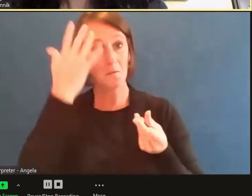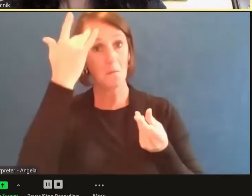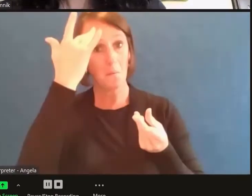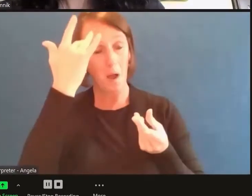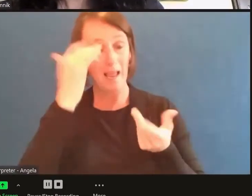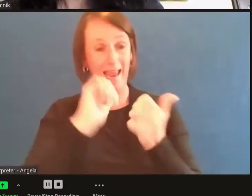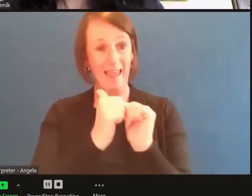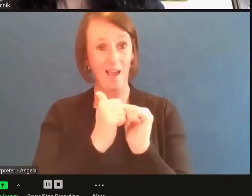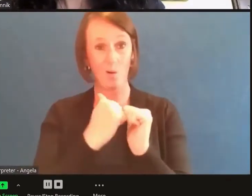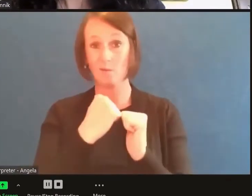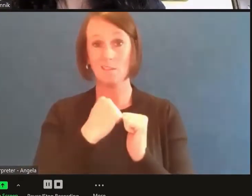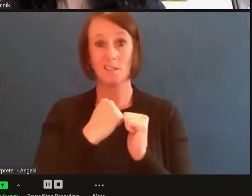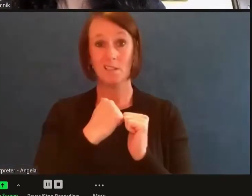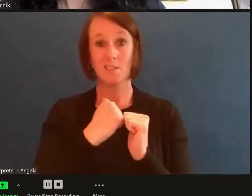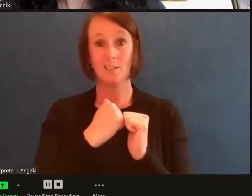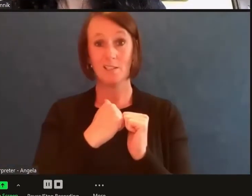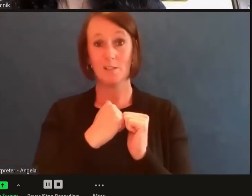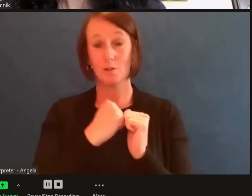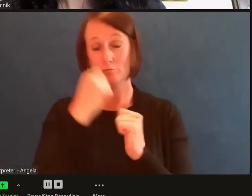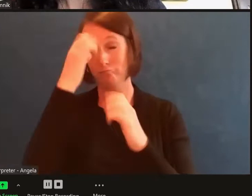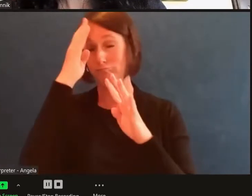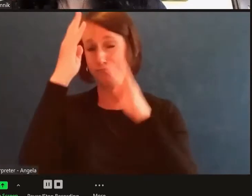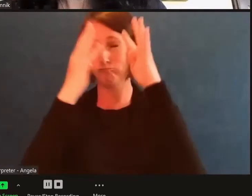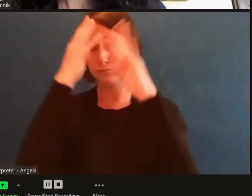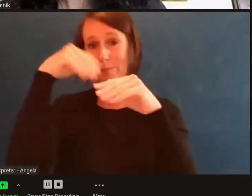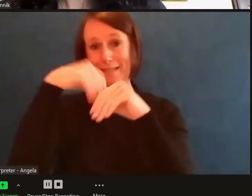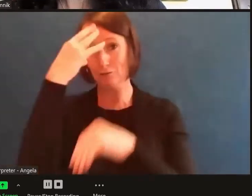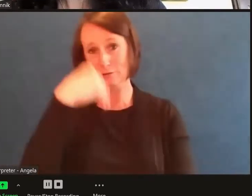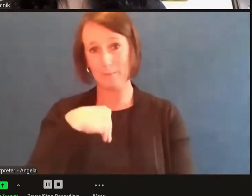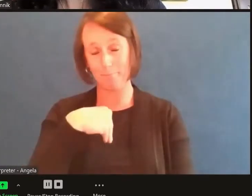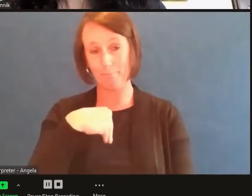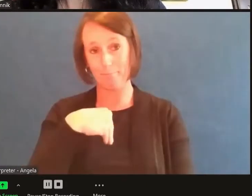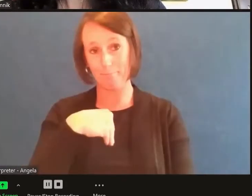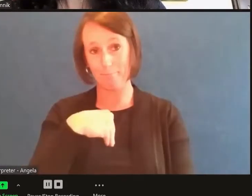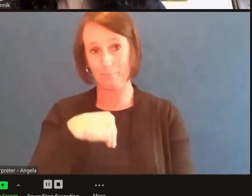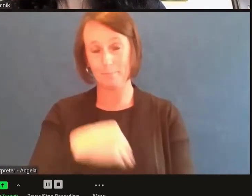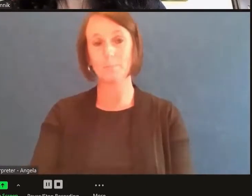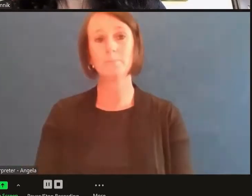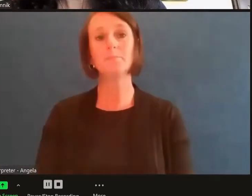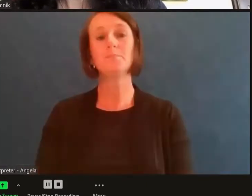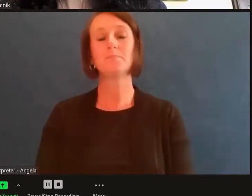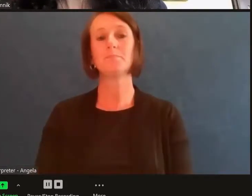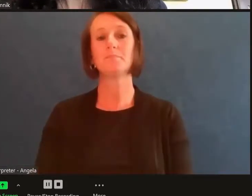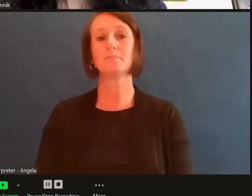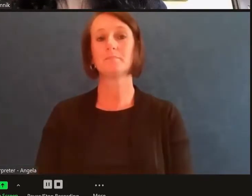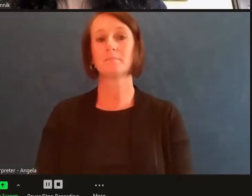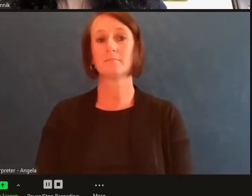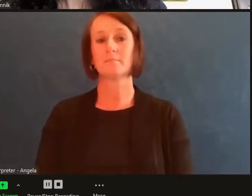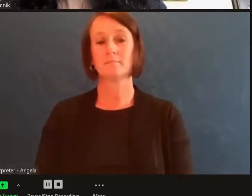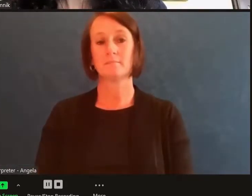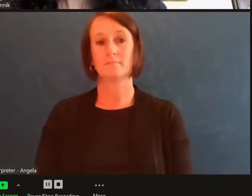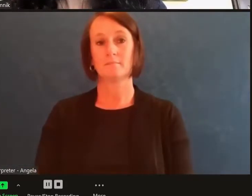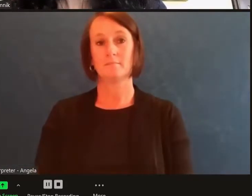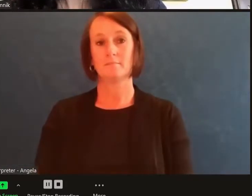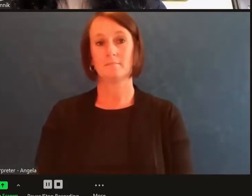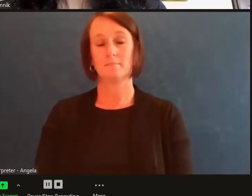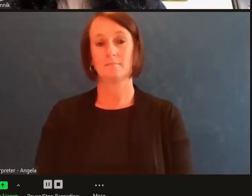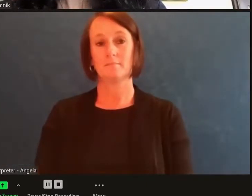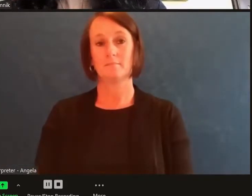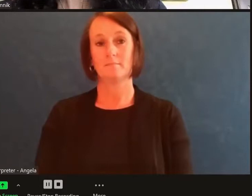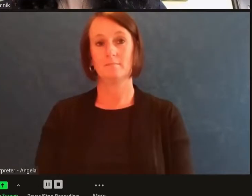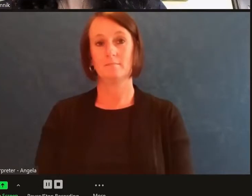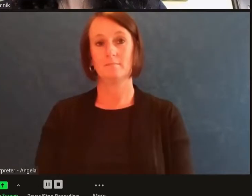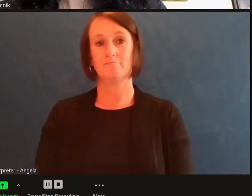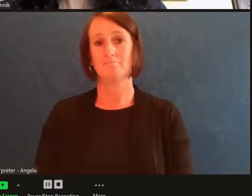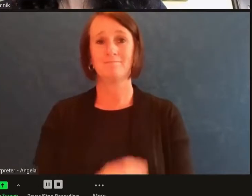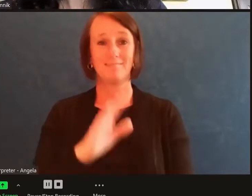I've been writing in my sleep for the longest time. I do something that I didn't know Ernest Hemingway did, but I never stop writing